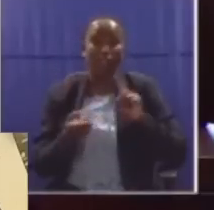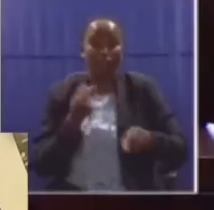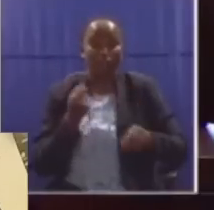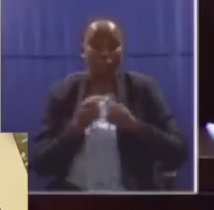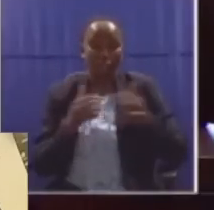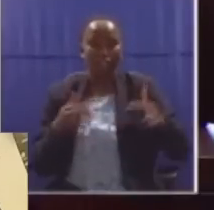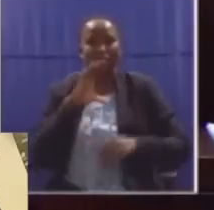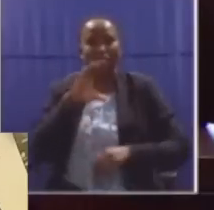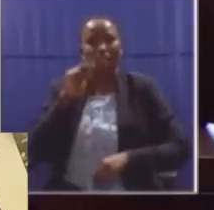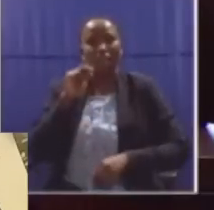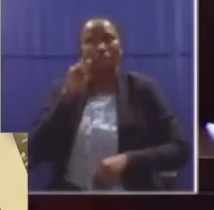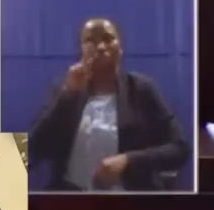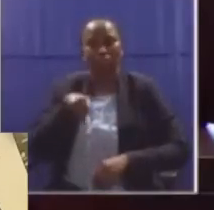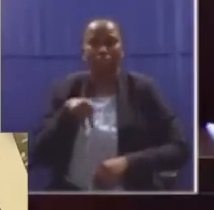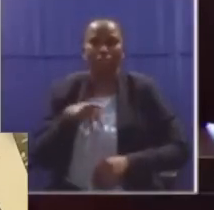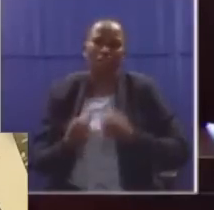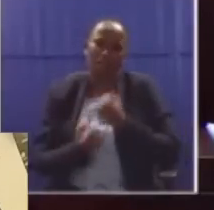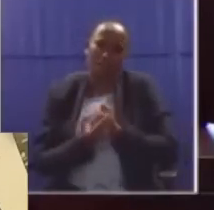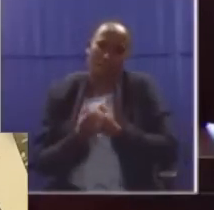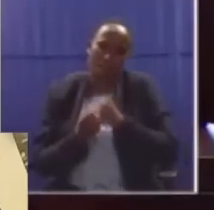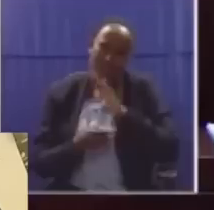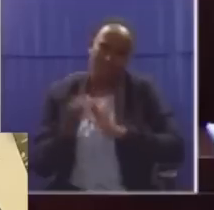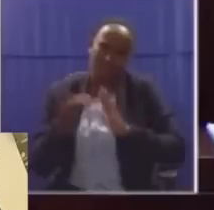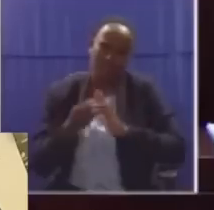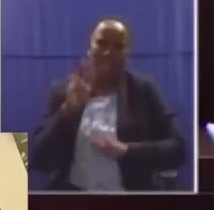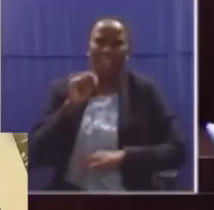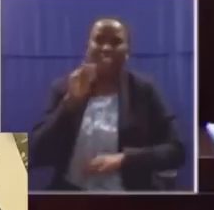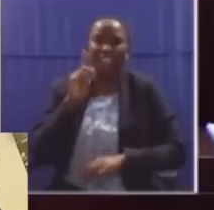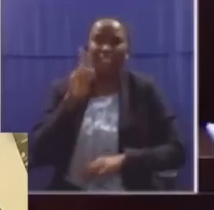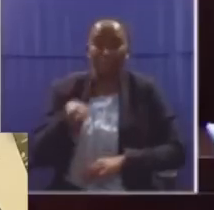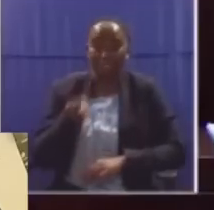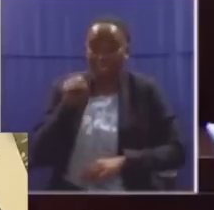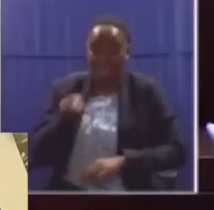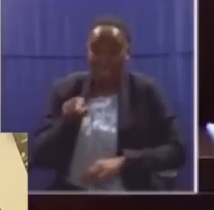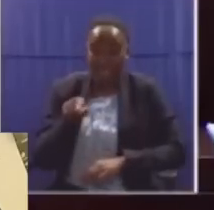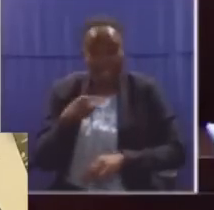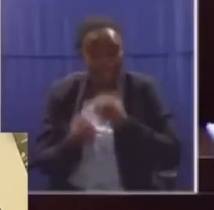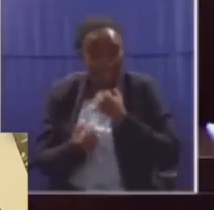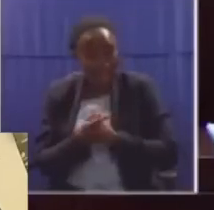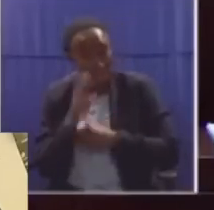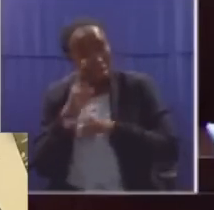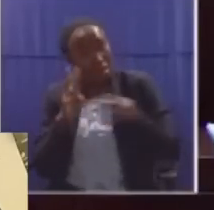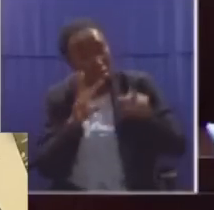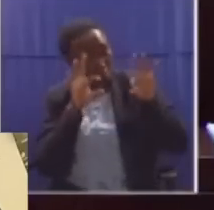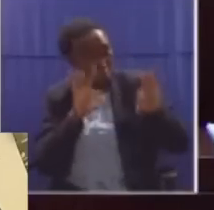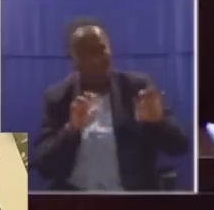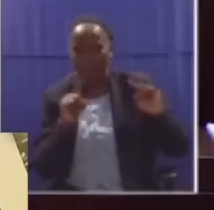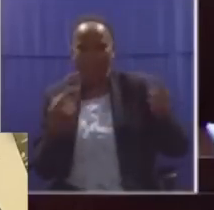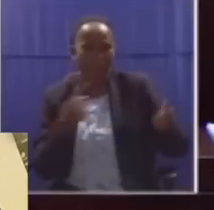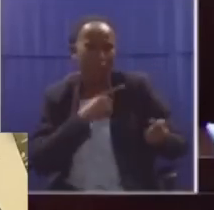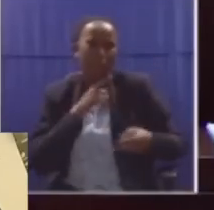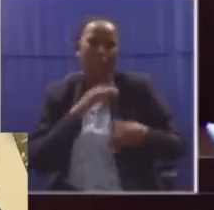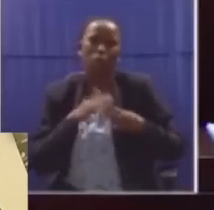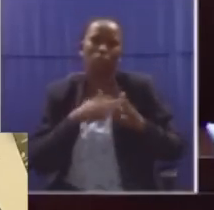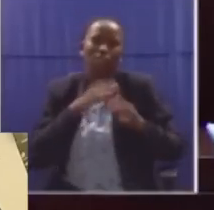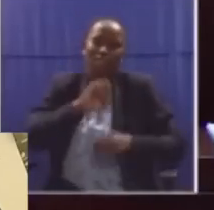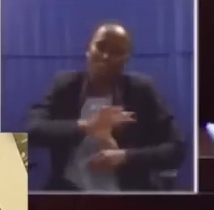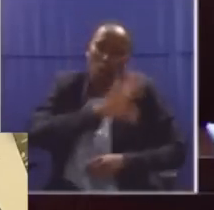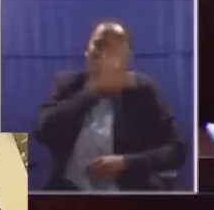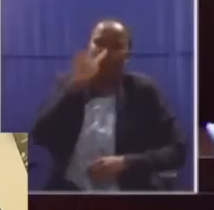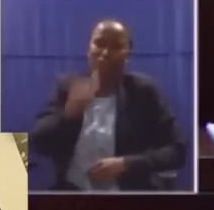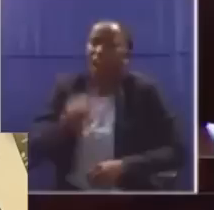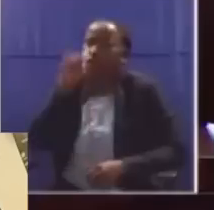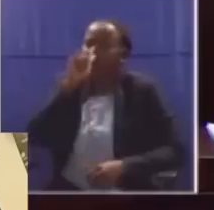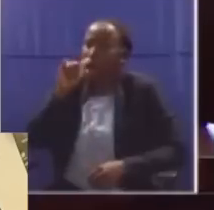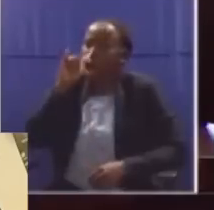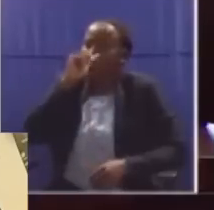government. It is safe to say that the vision of the NDP will not be realized because government has been soft on crime and softer on the causes